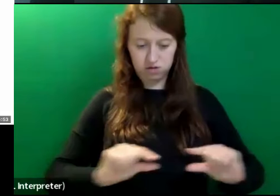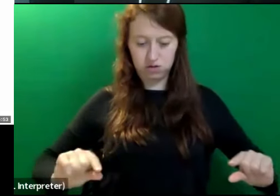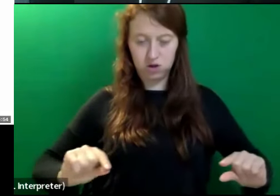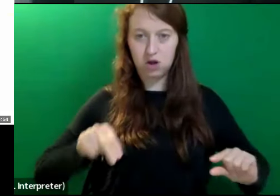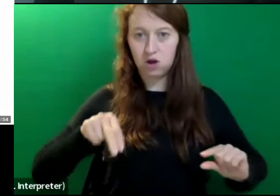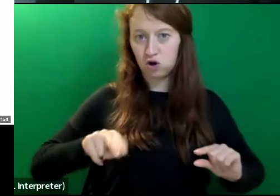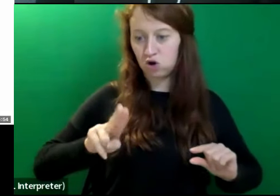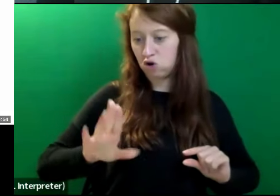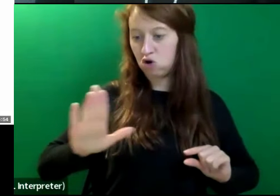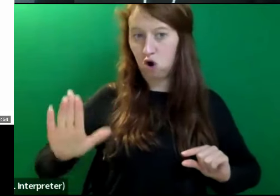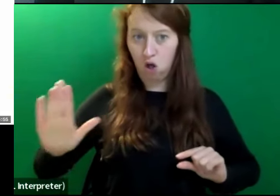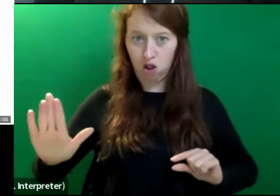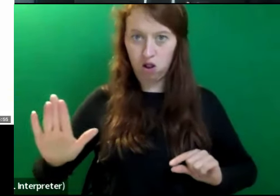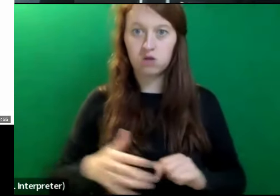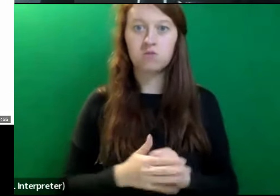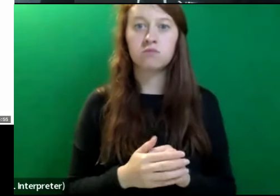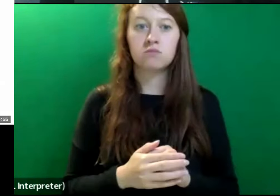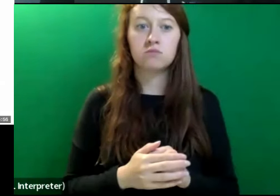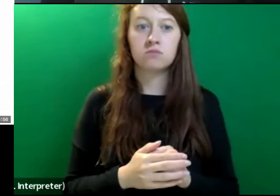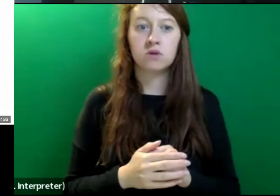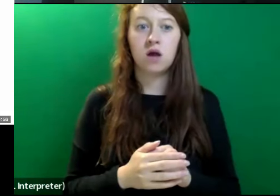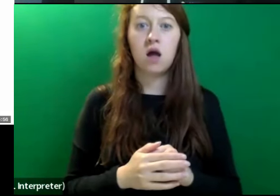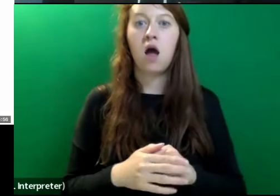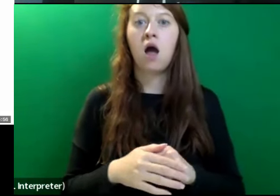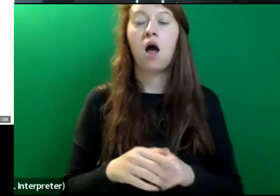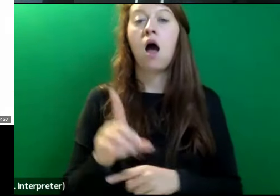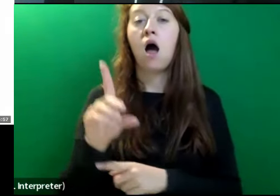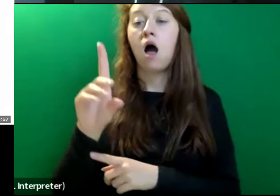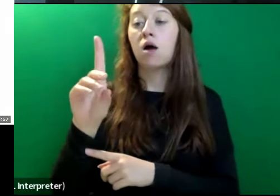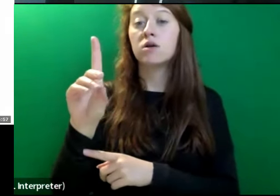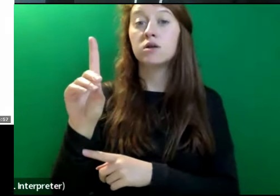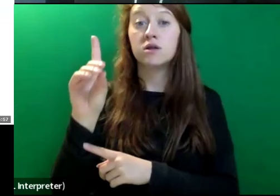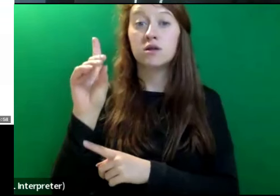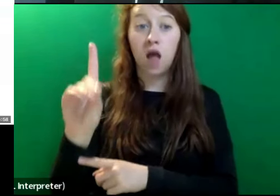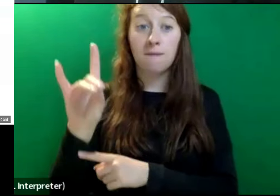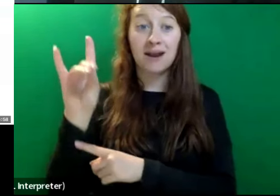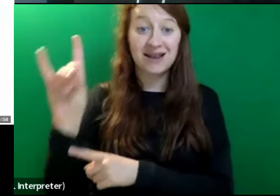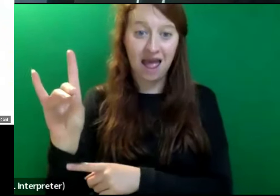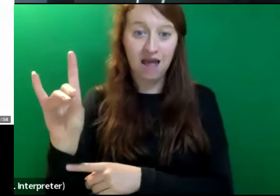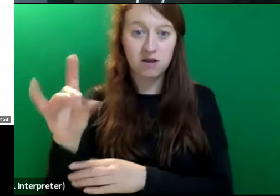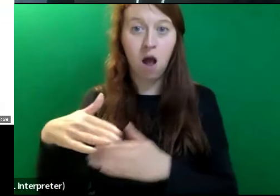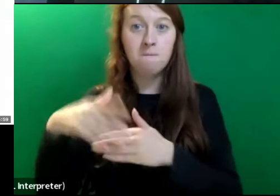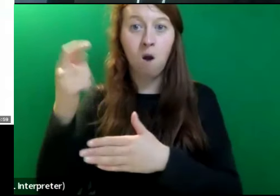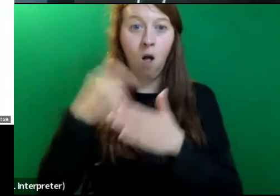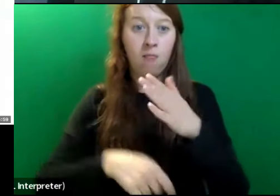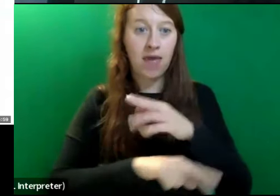the count for the dominant hand is greater than it is for the non-dominant hand. So that means